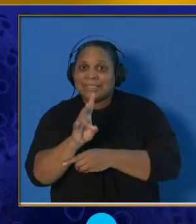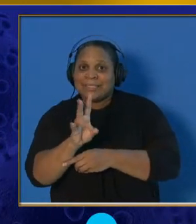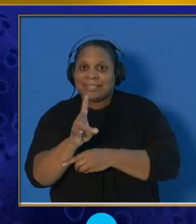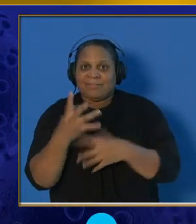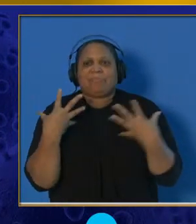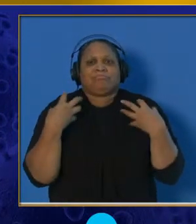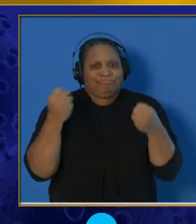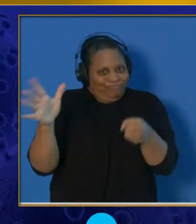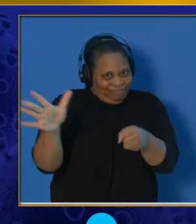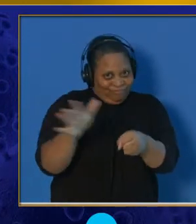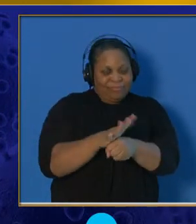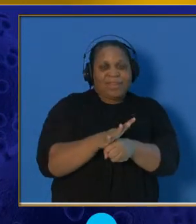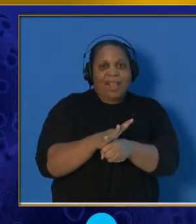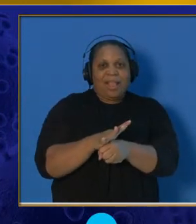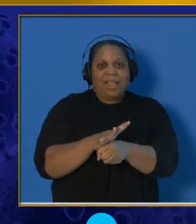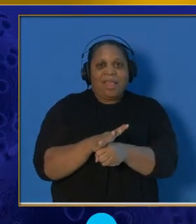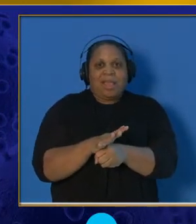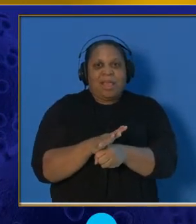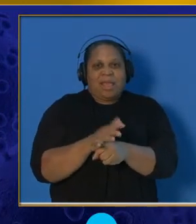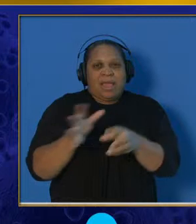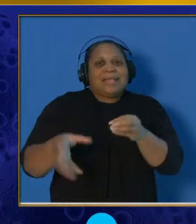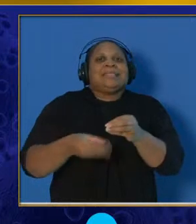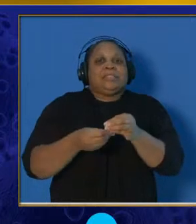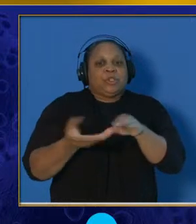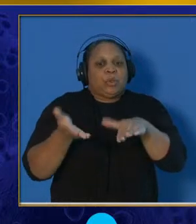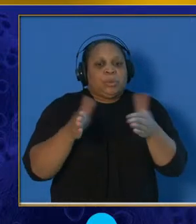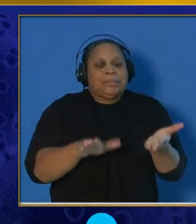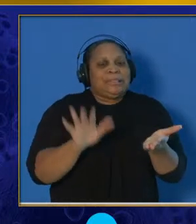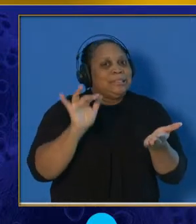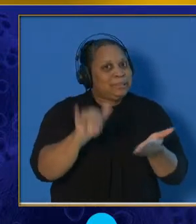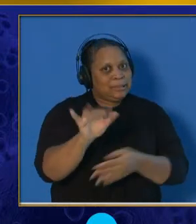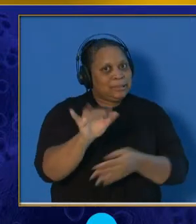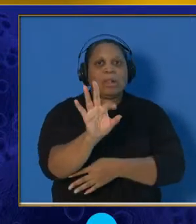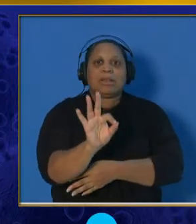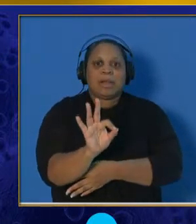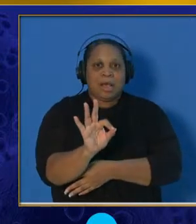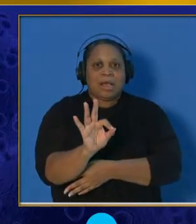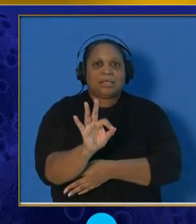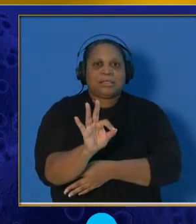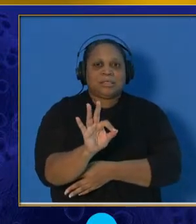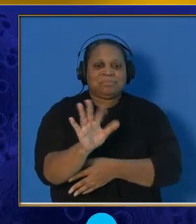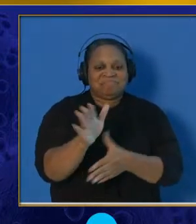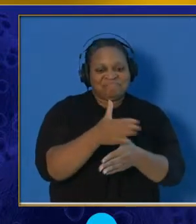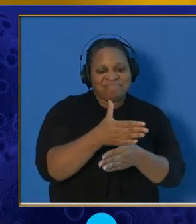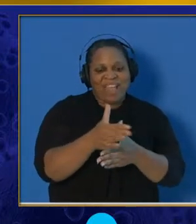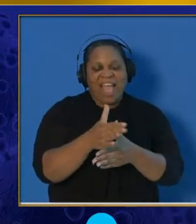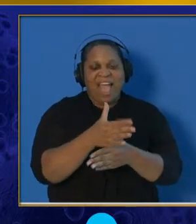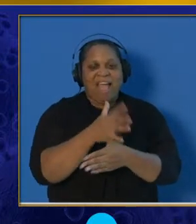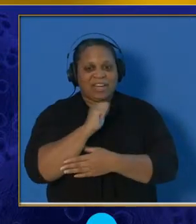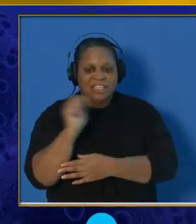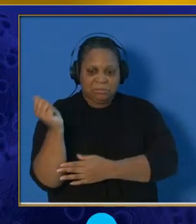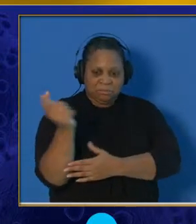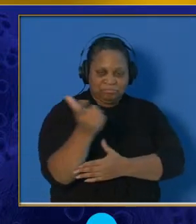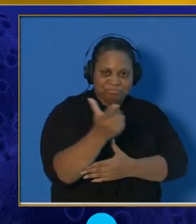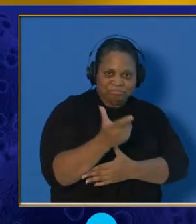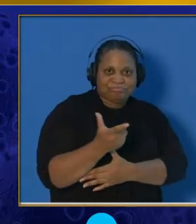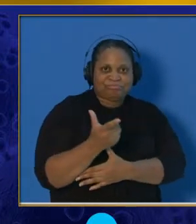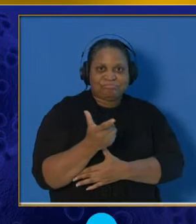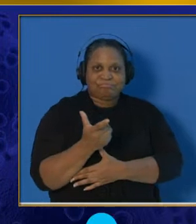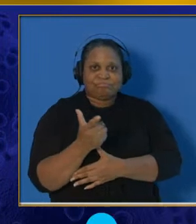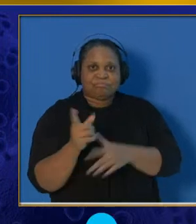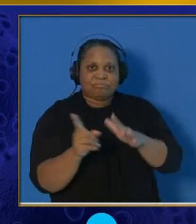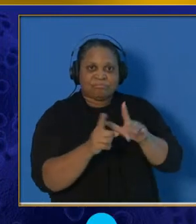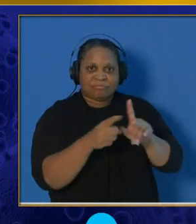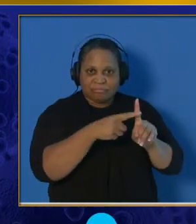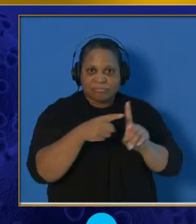now recovered, and the total deceased remains at 9. The average age of all of our confirmed positive cases